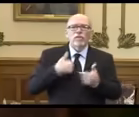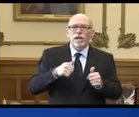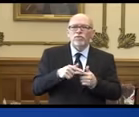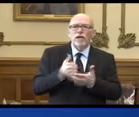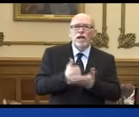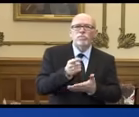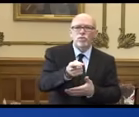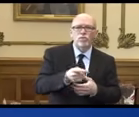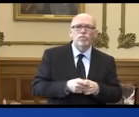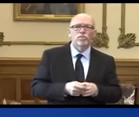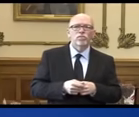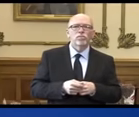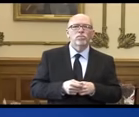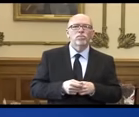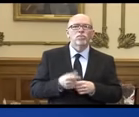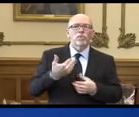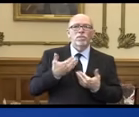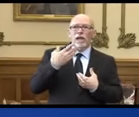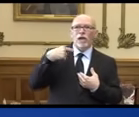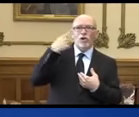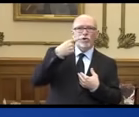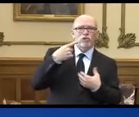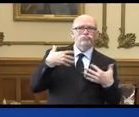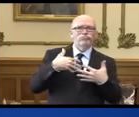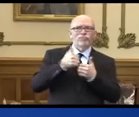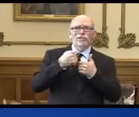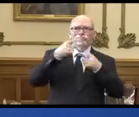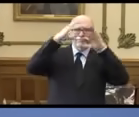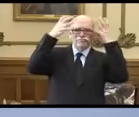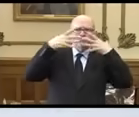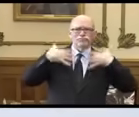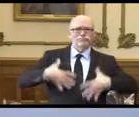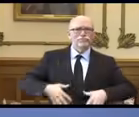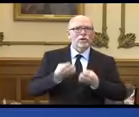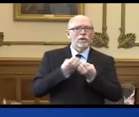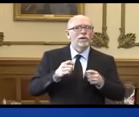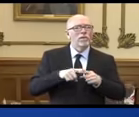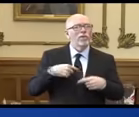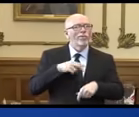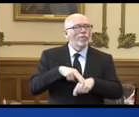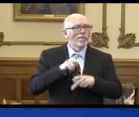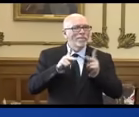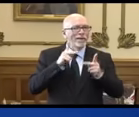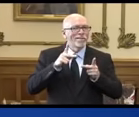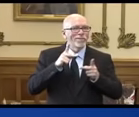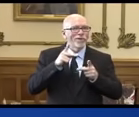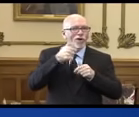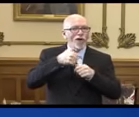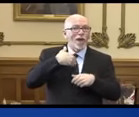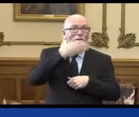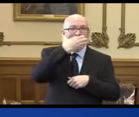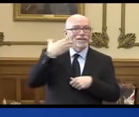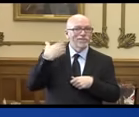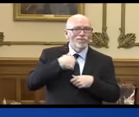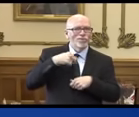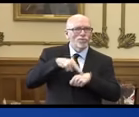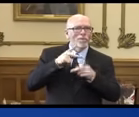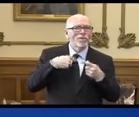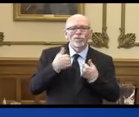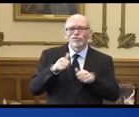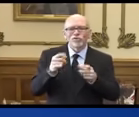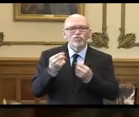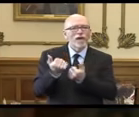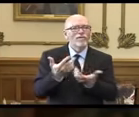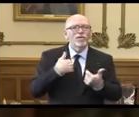you. We may look intimidating under all of our protective gear, but we are normal people under the mask who are trying to do everything we can for